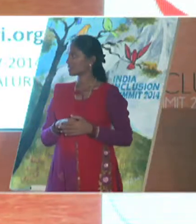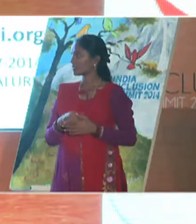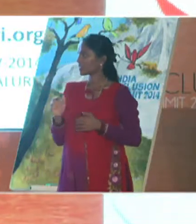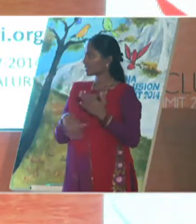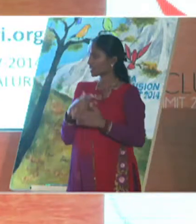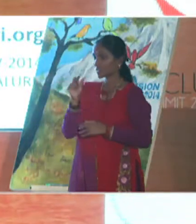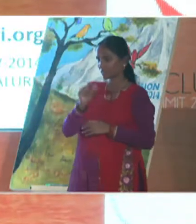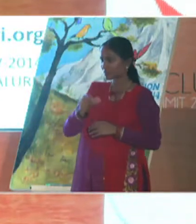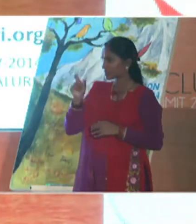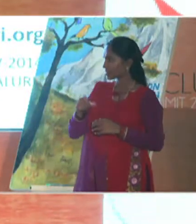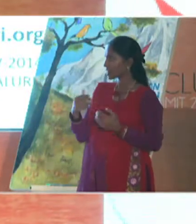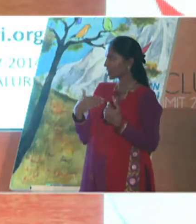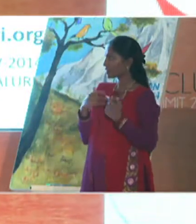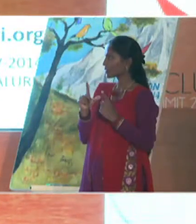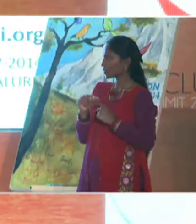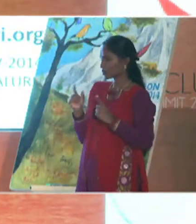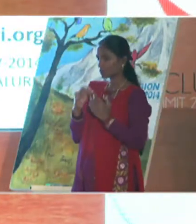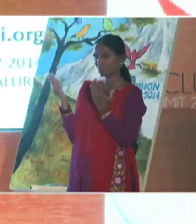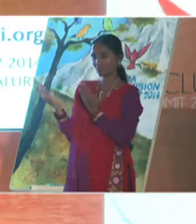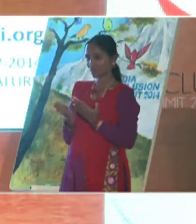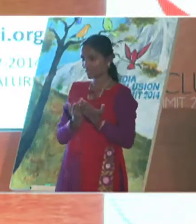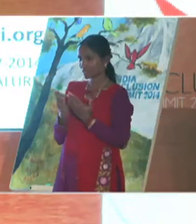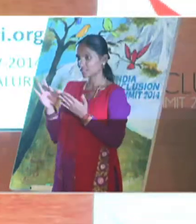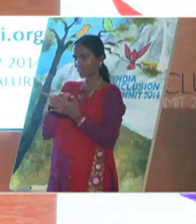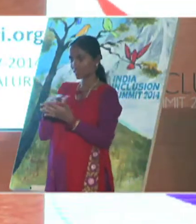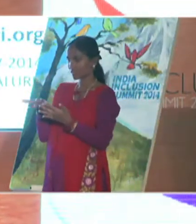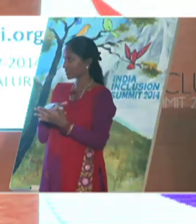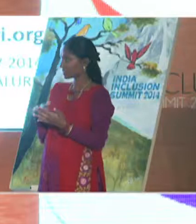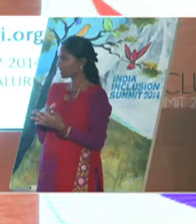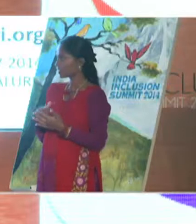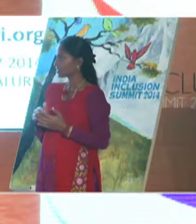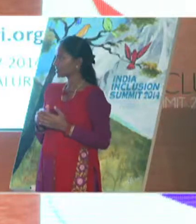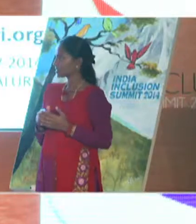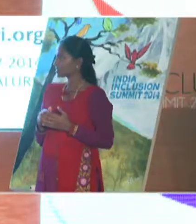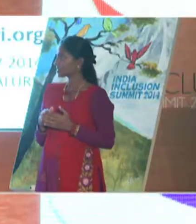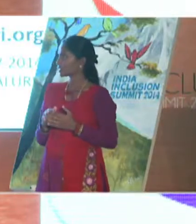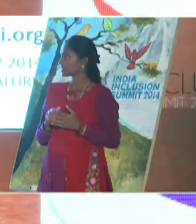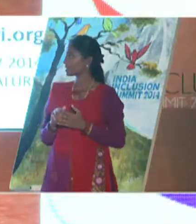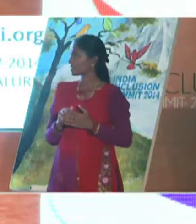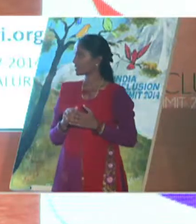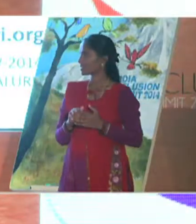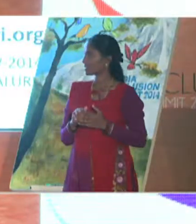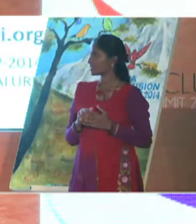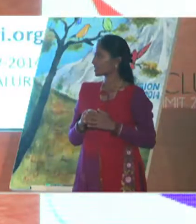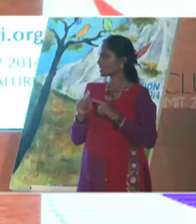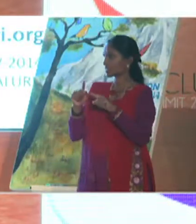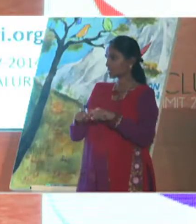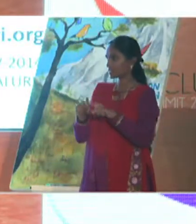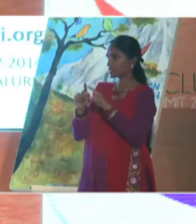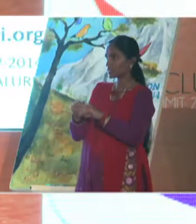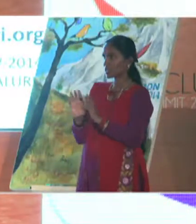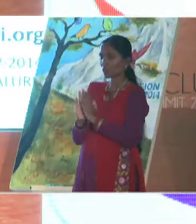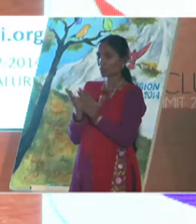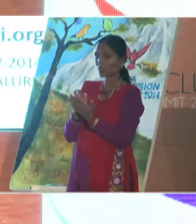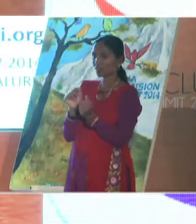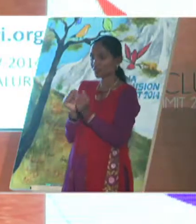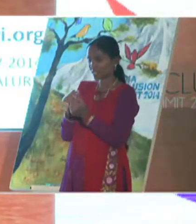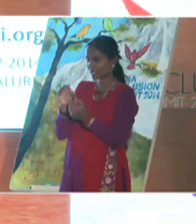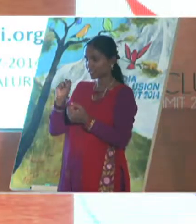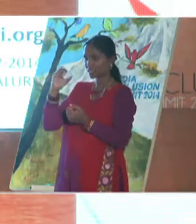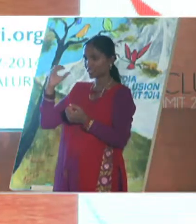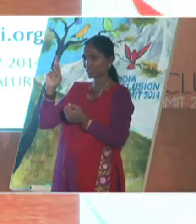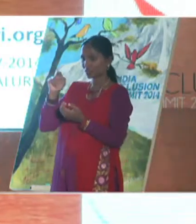to do the study because she developed a Tibetan Braille script. So she